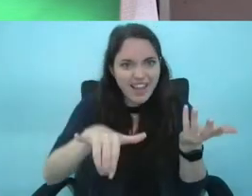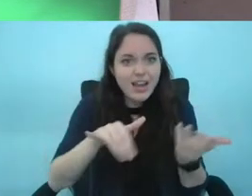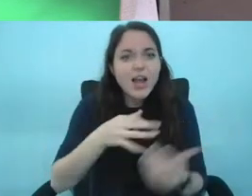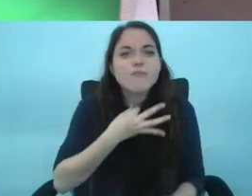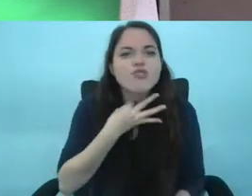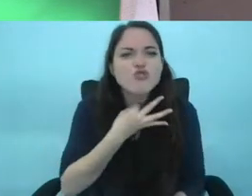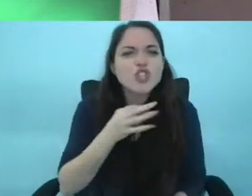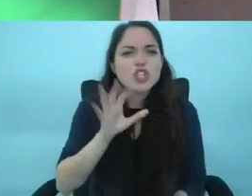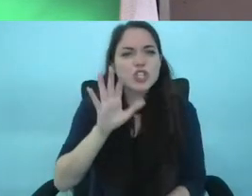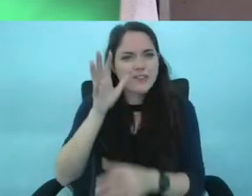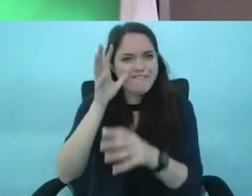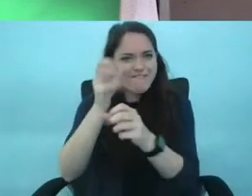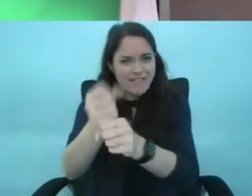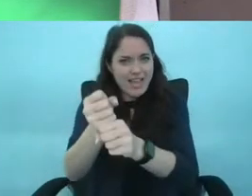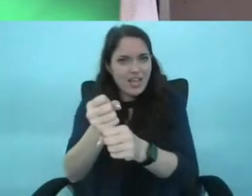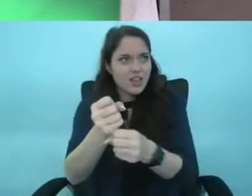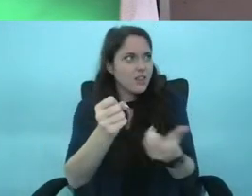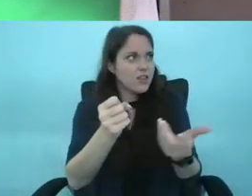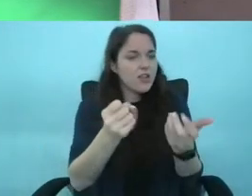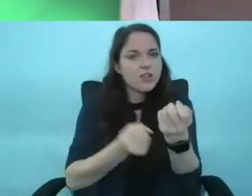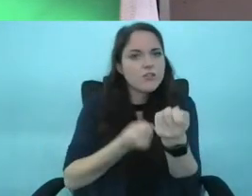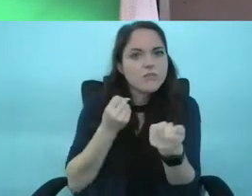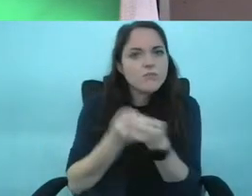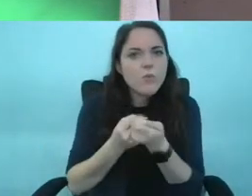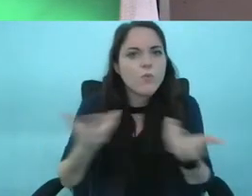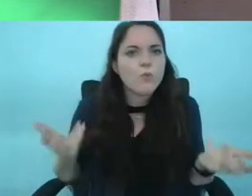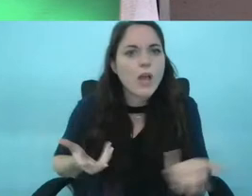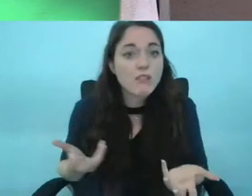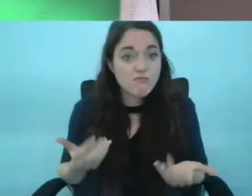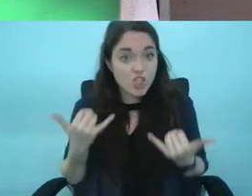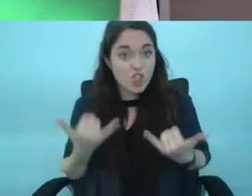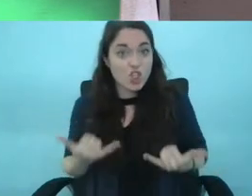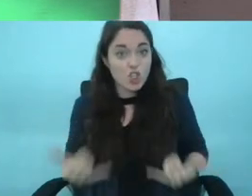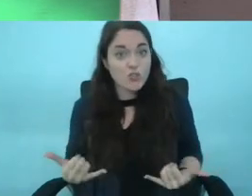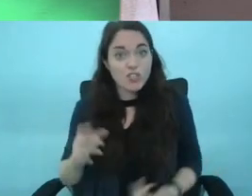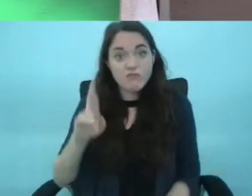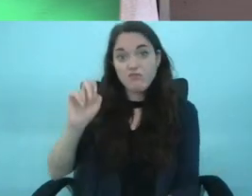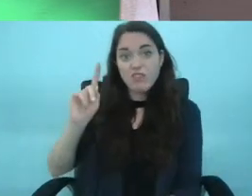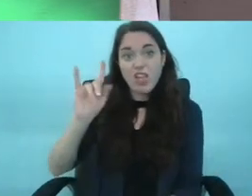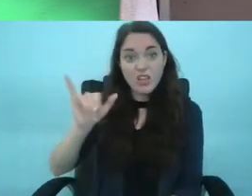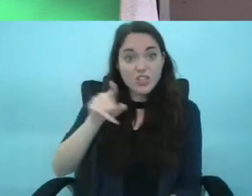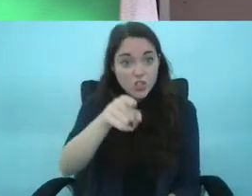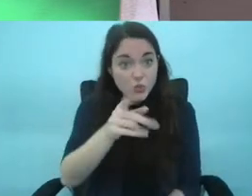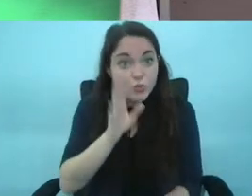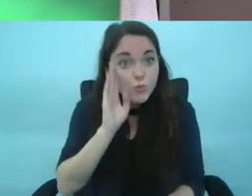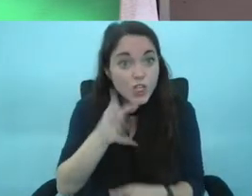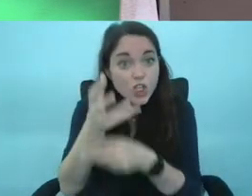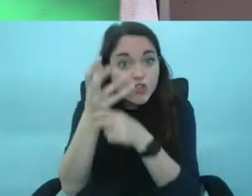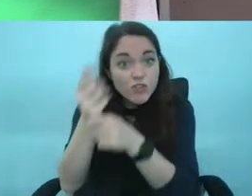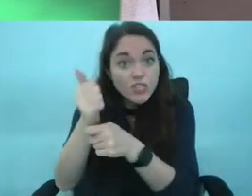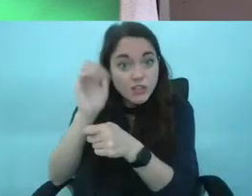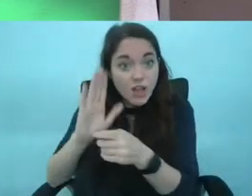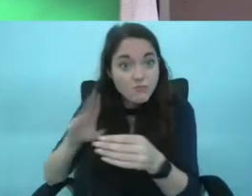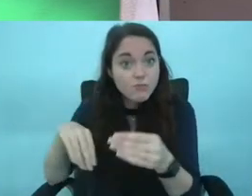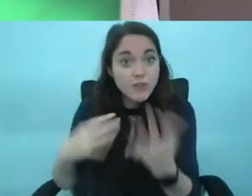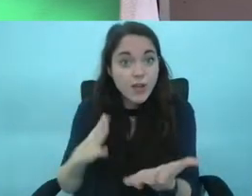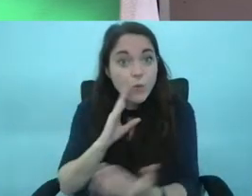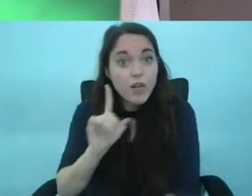this current reality, can you trust that God will provide and